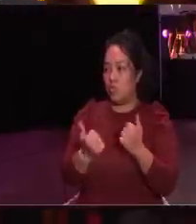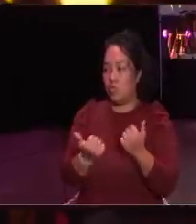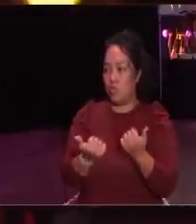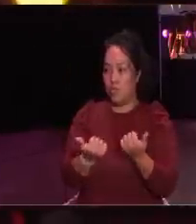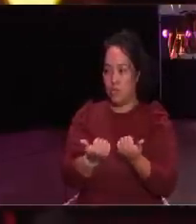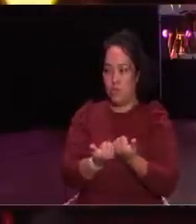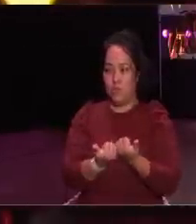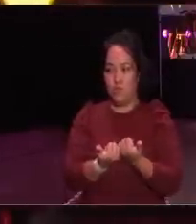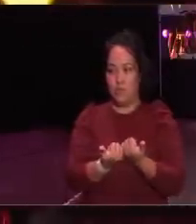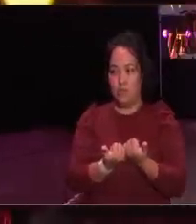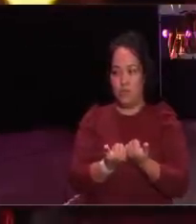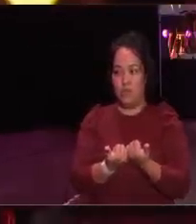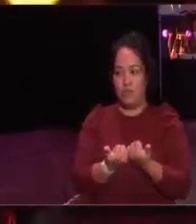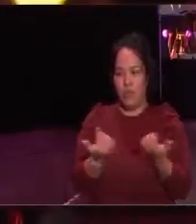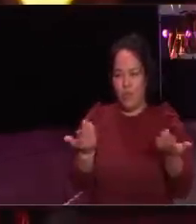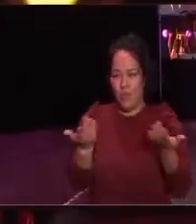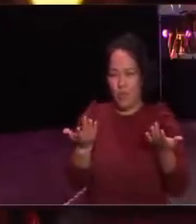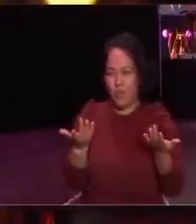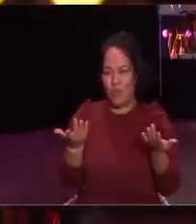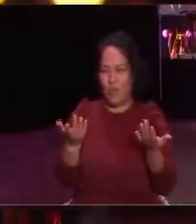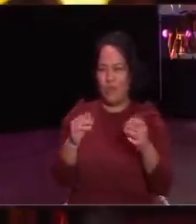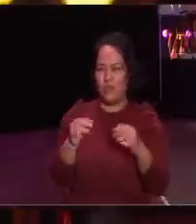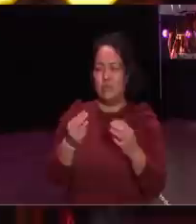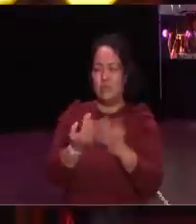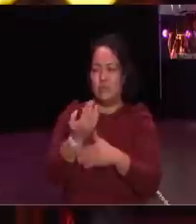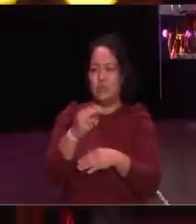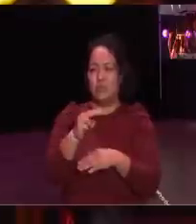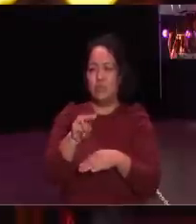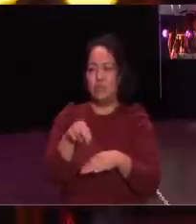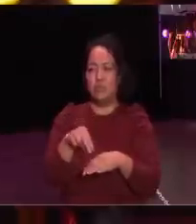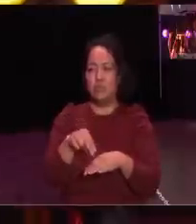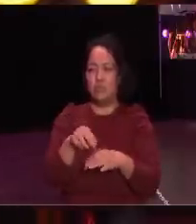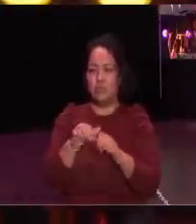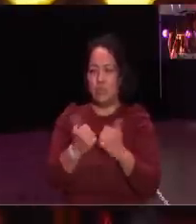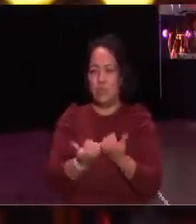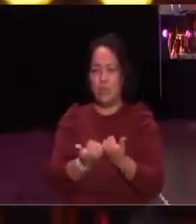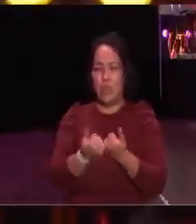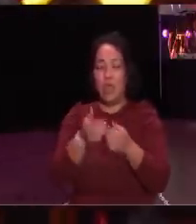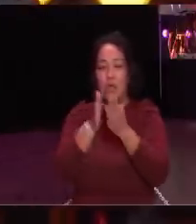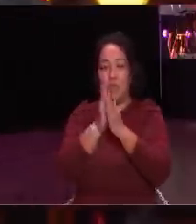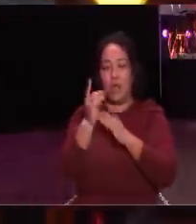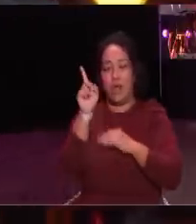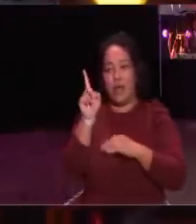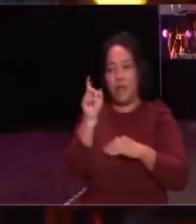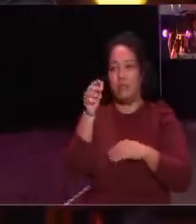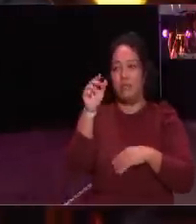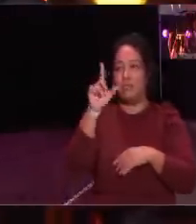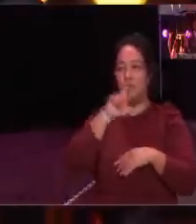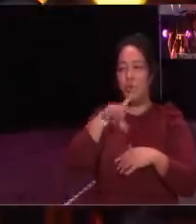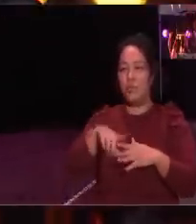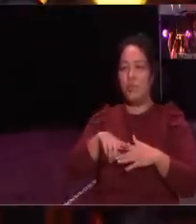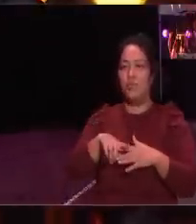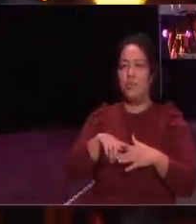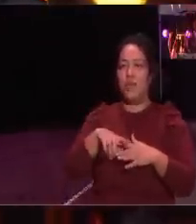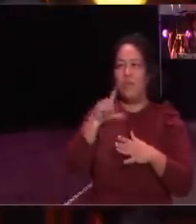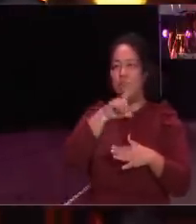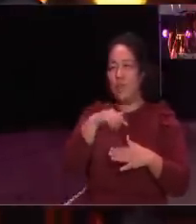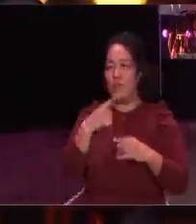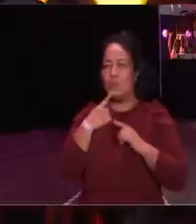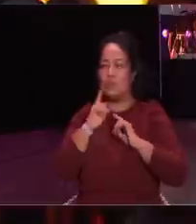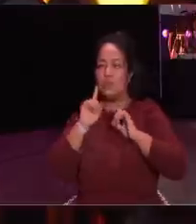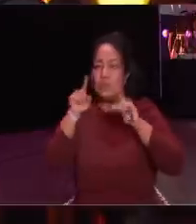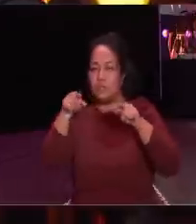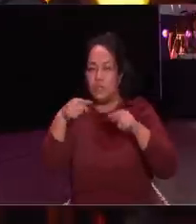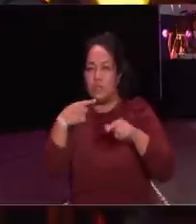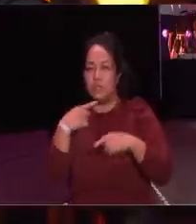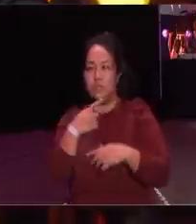nueva normalidad? What is this new normal? En oración le pedí al Señor. In prayer I asked the Lord. El Señor me dijo, dile a la iglesia. And the Lord told me to tell the